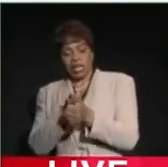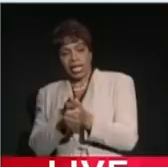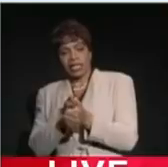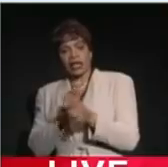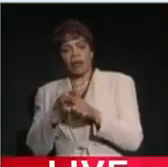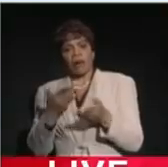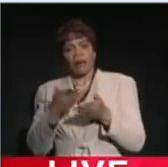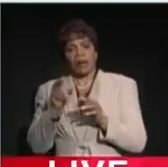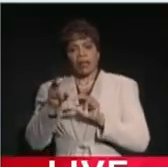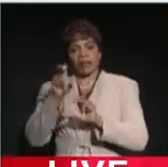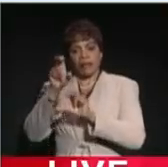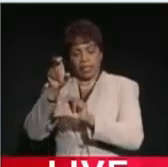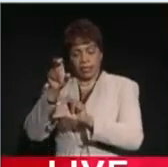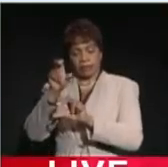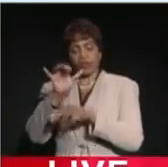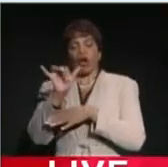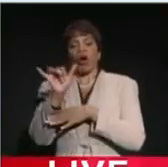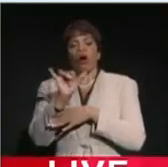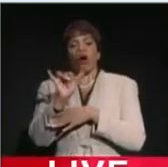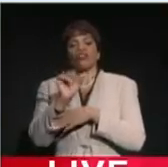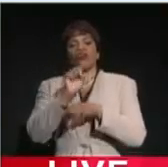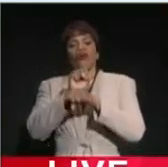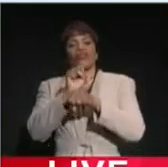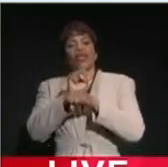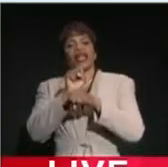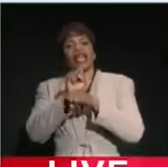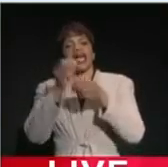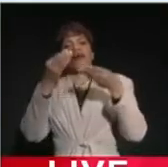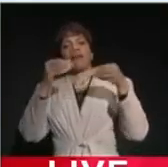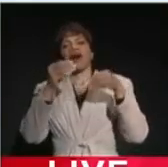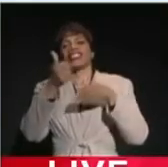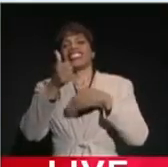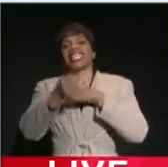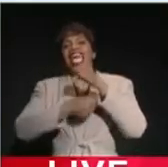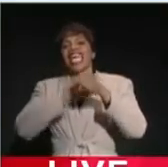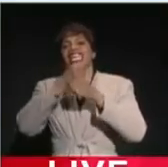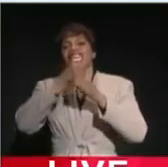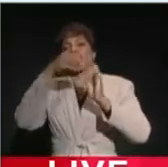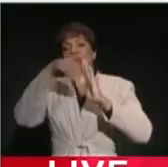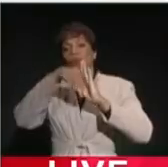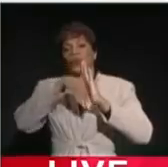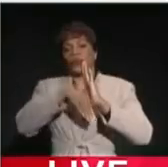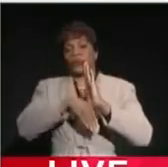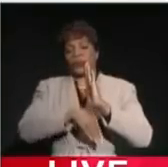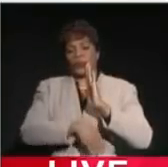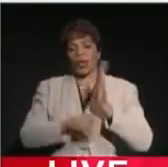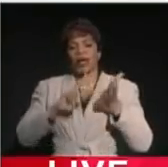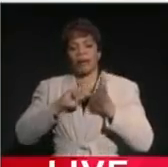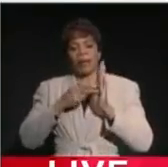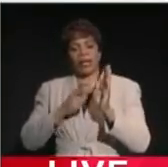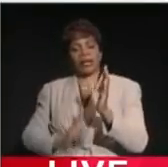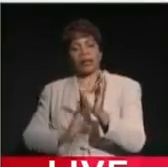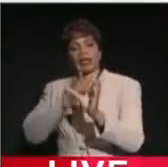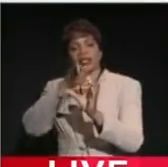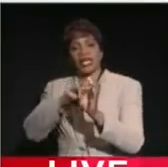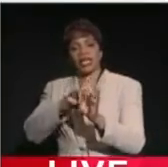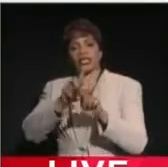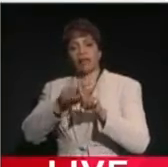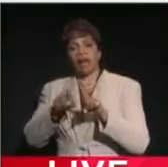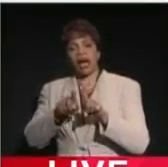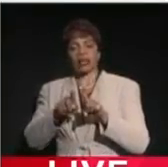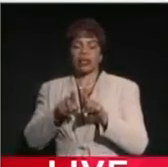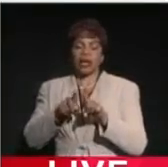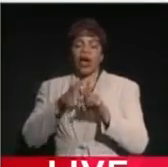ignored. And secondly, the labor market is at a 10-year low in terms of participation. But the answer is you've got to